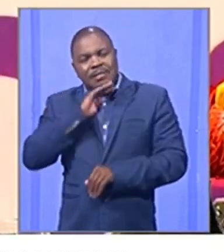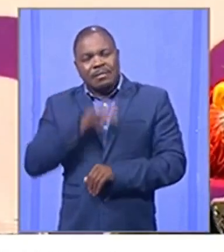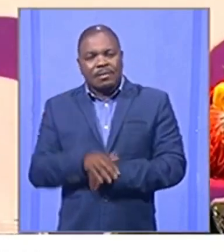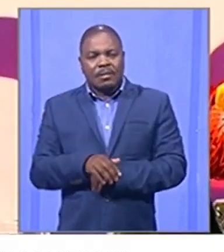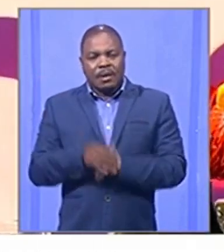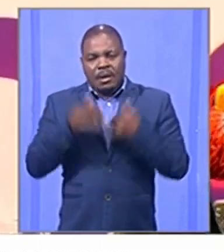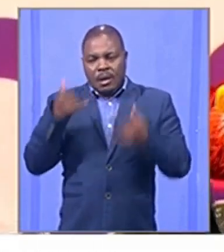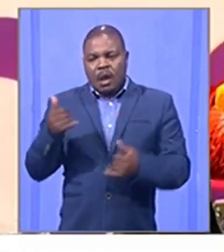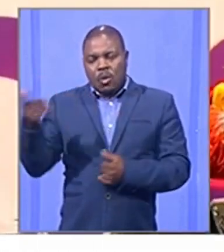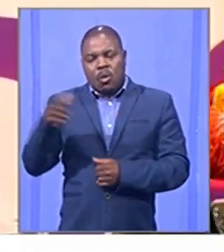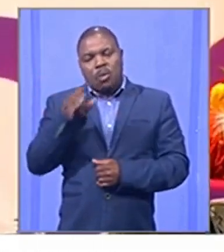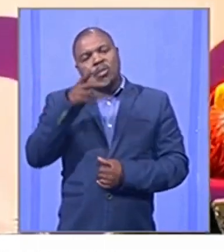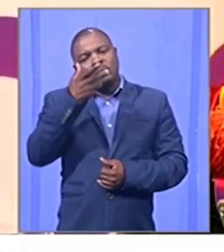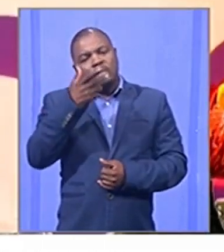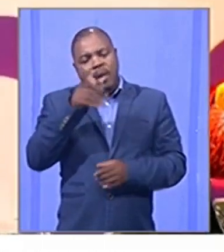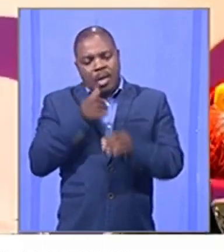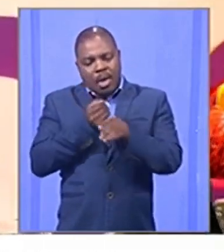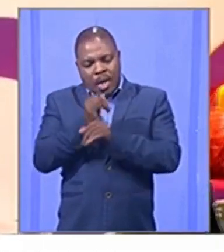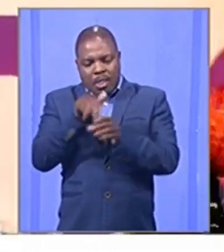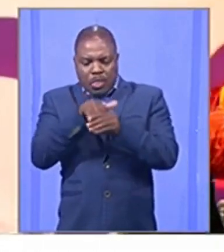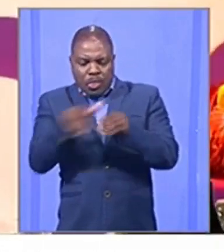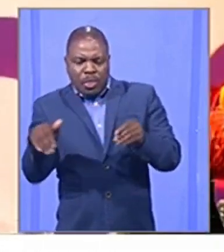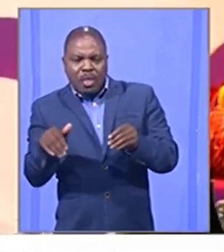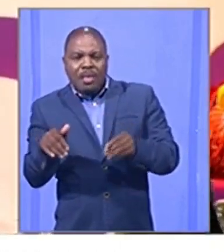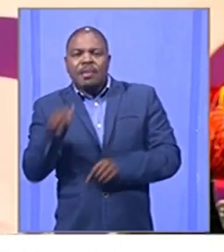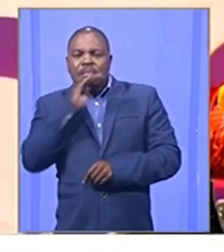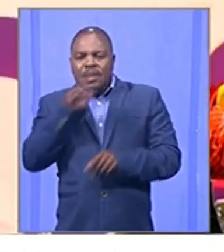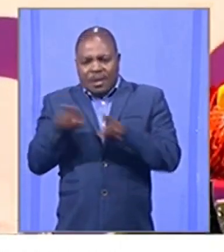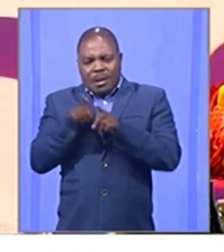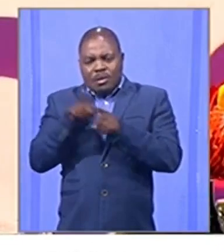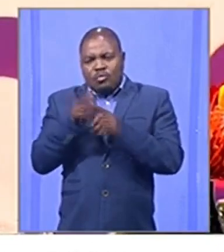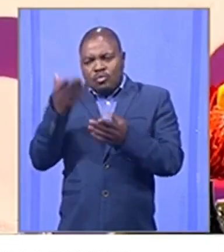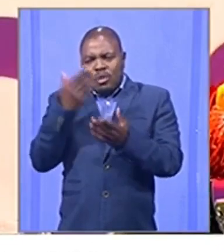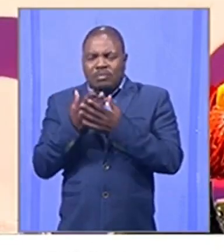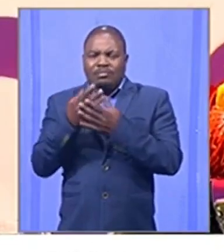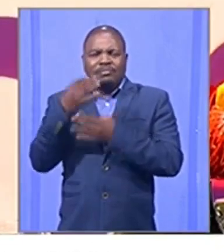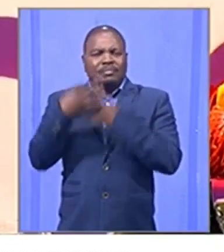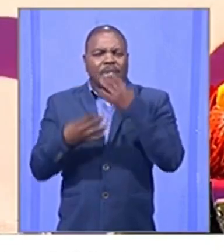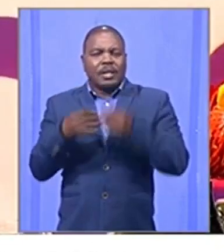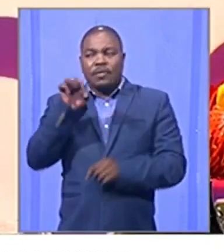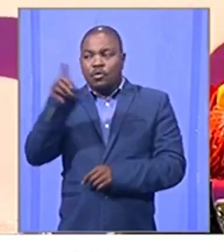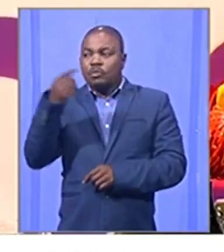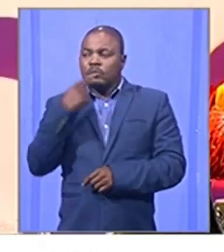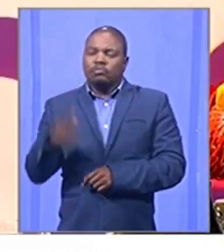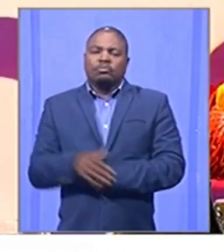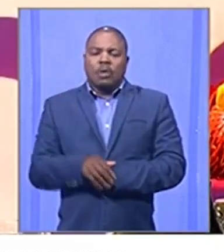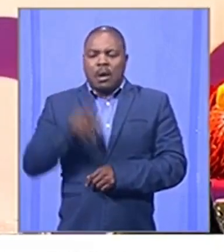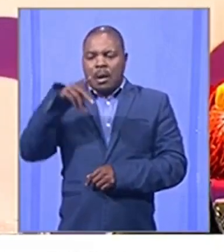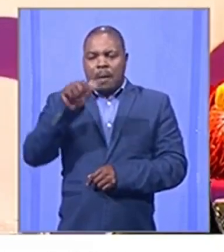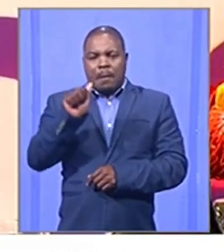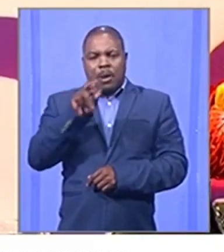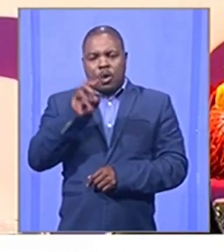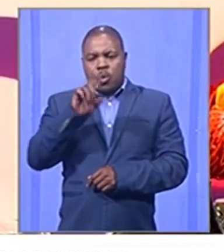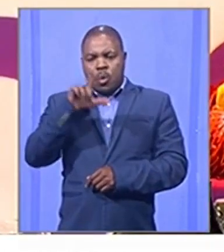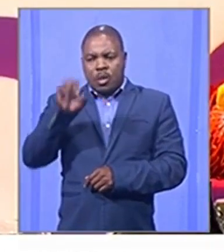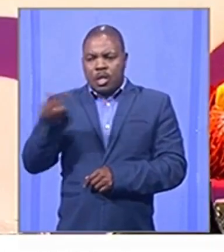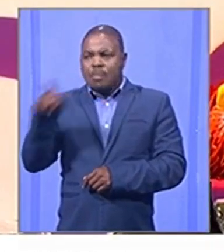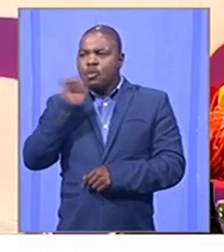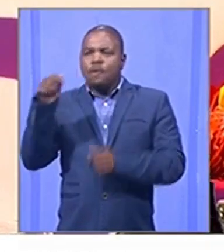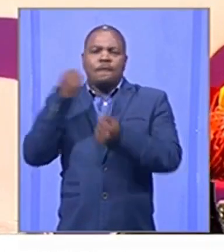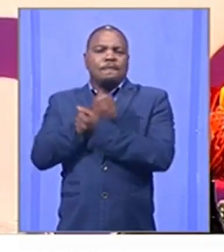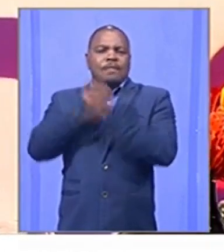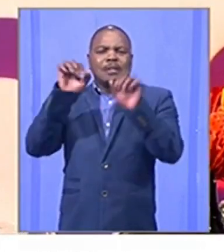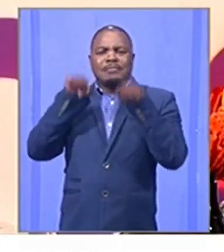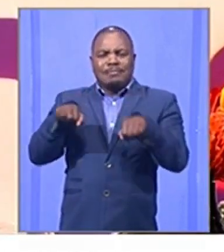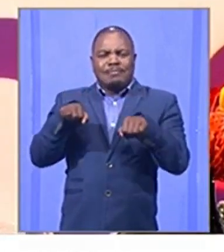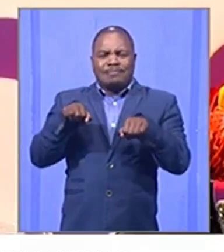parole is another form, by the way, of sentencing. When they say you are on parole, doesn't mean you are free.